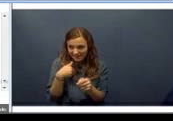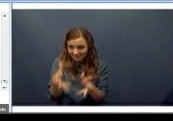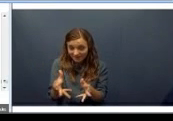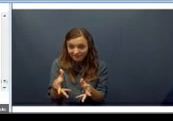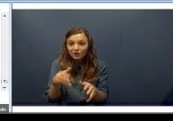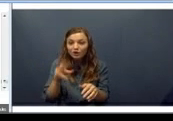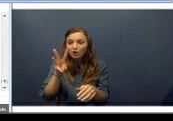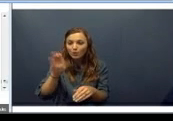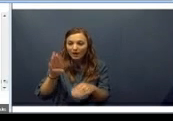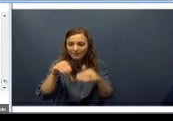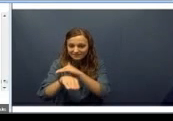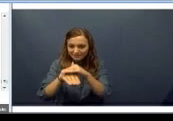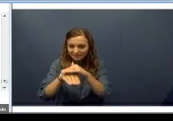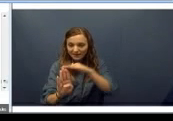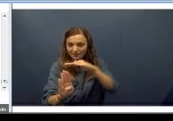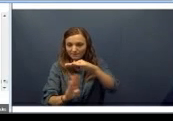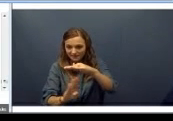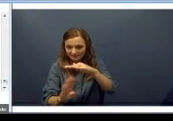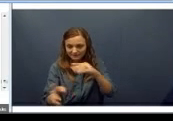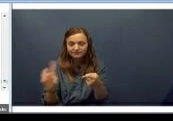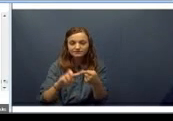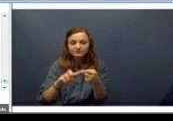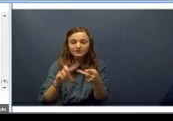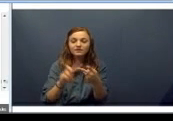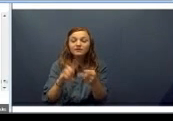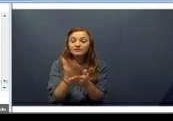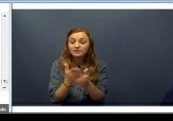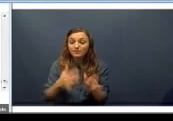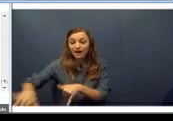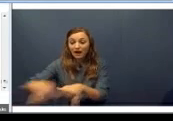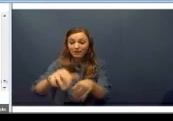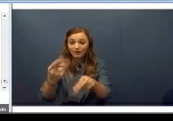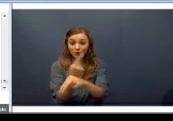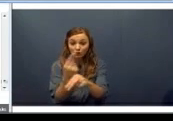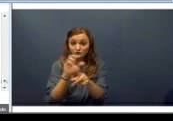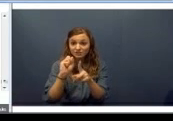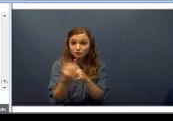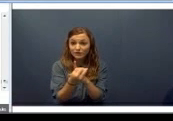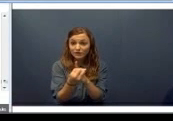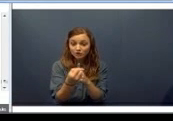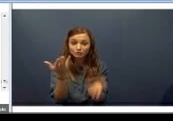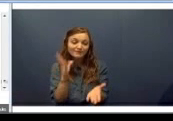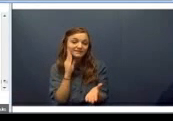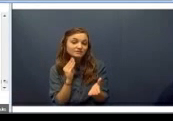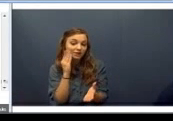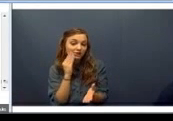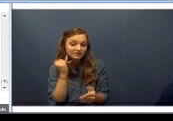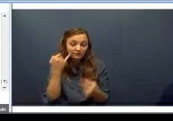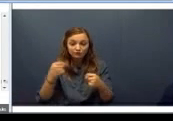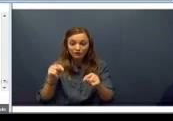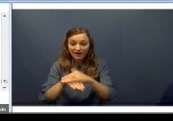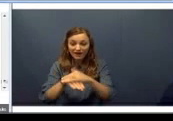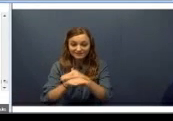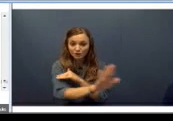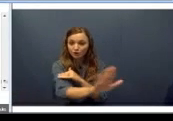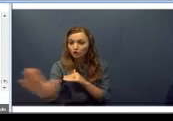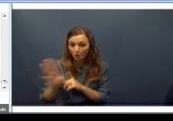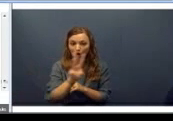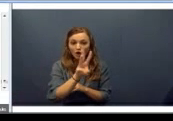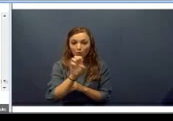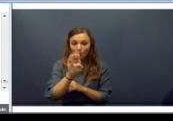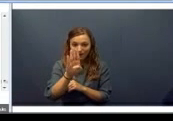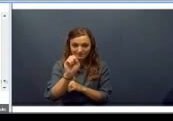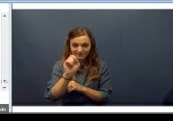today, with the few minutes that we have, web accessibility basics, some common user situations that people will face when they try